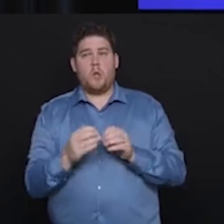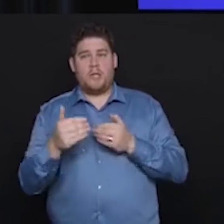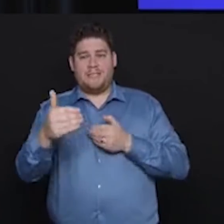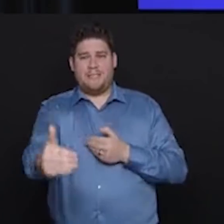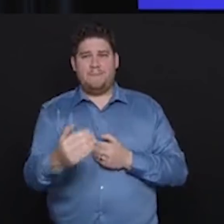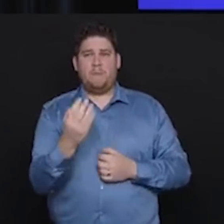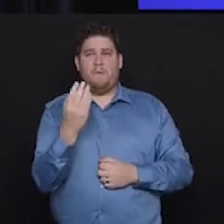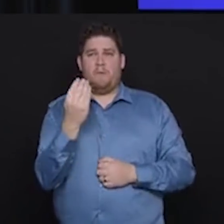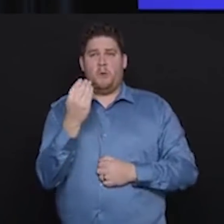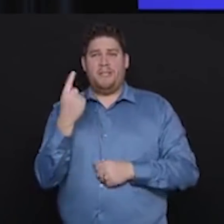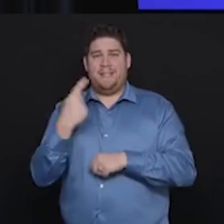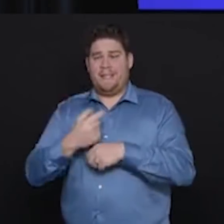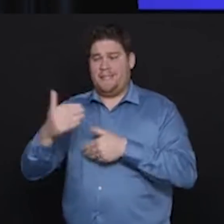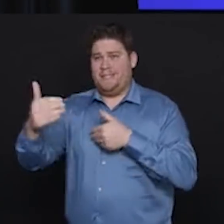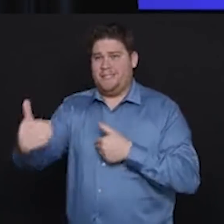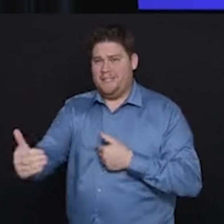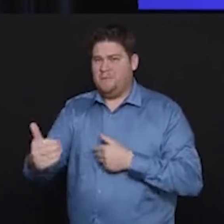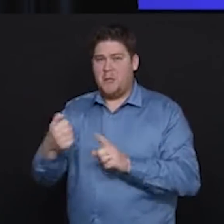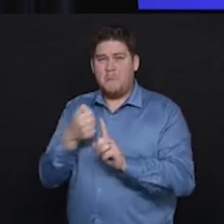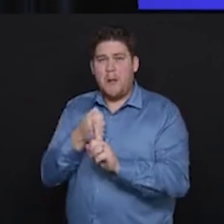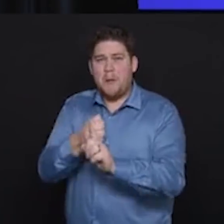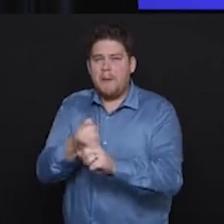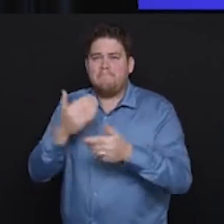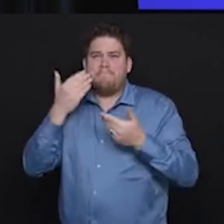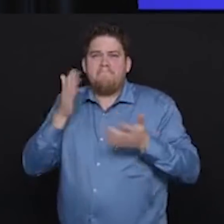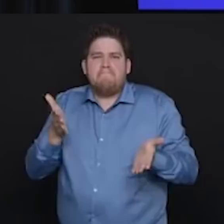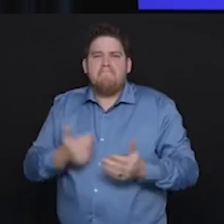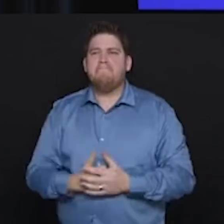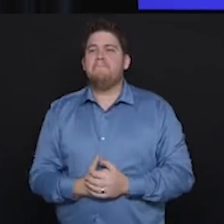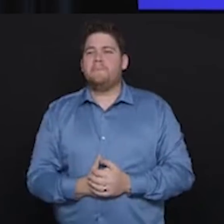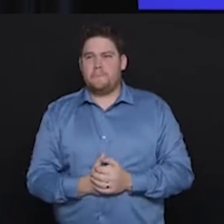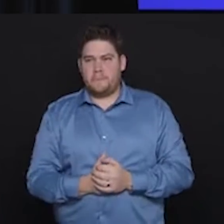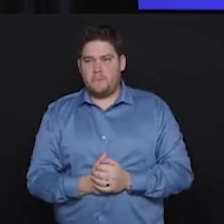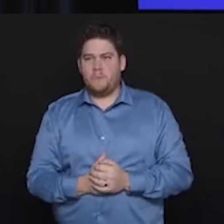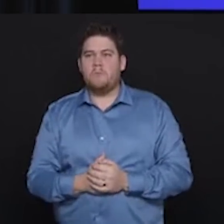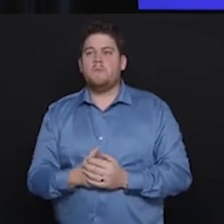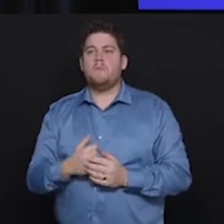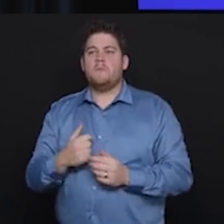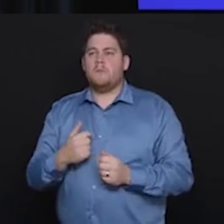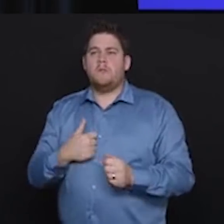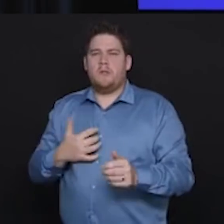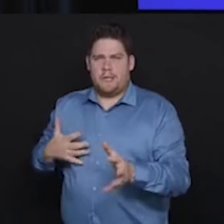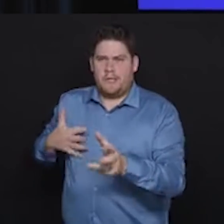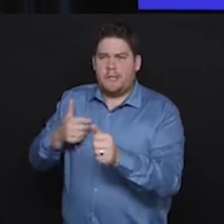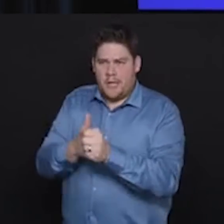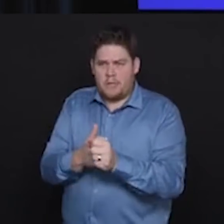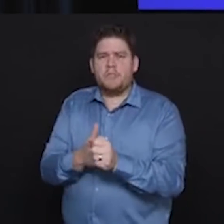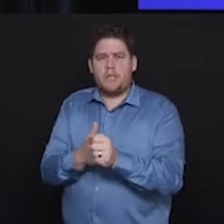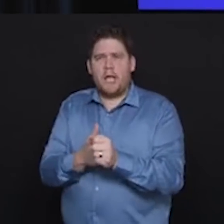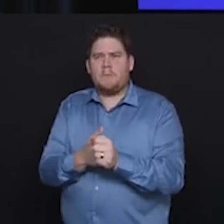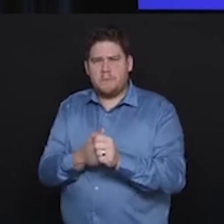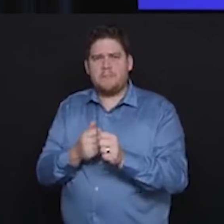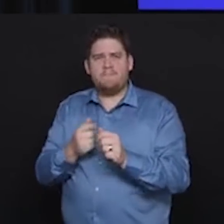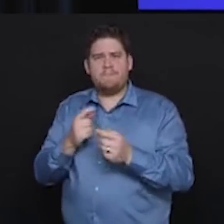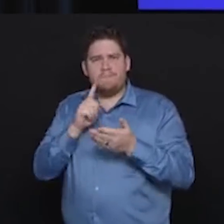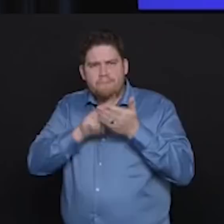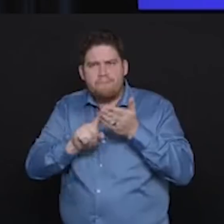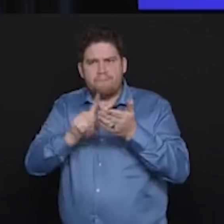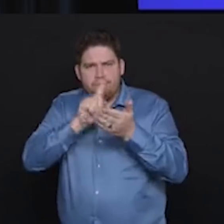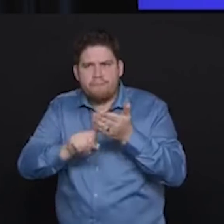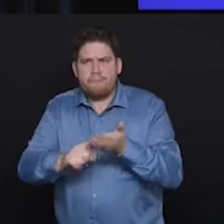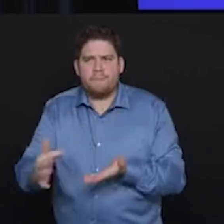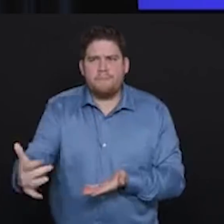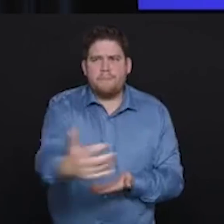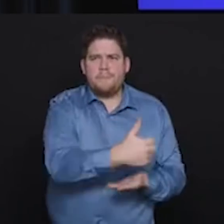we're playing catch up a little bit with the cases that we've seen arise in the last week, where some of them have exposed others, sometimes